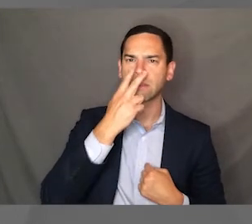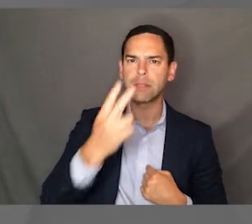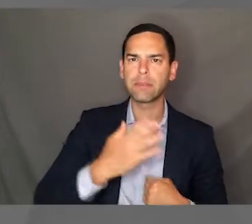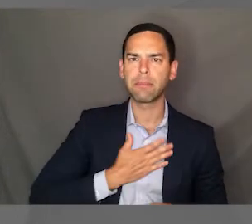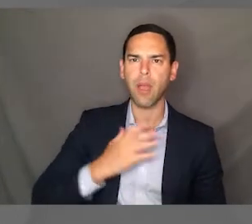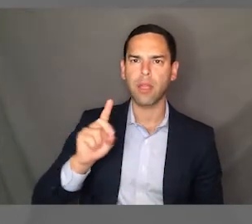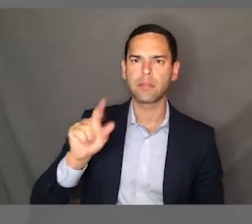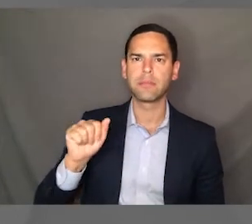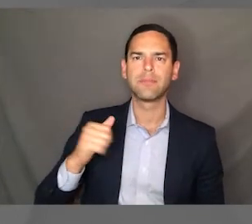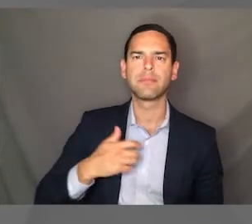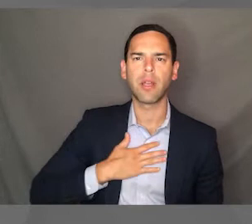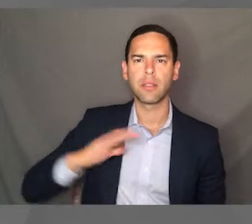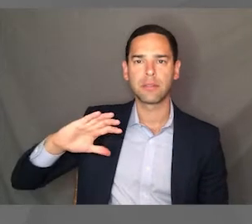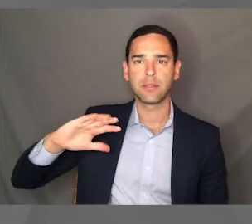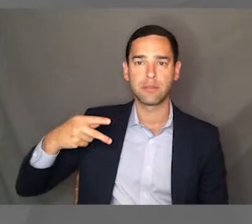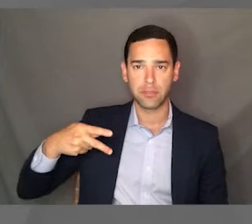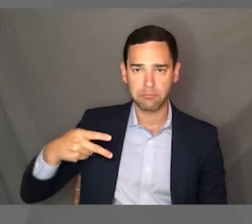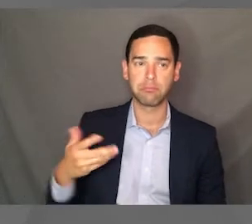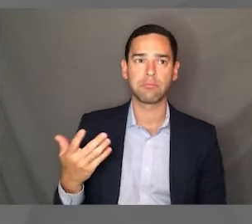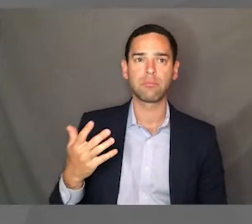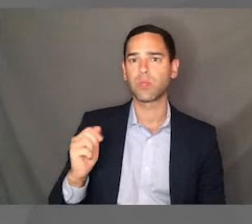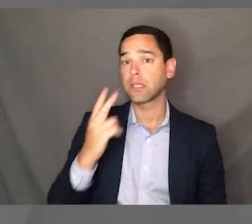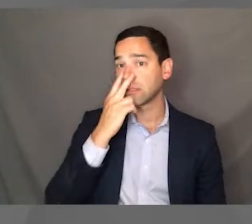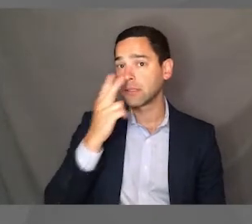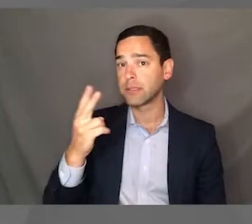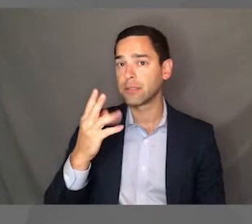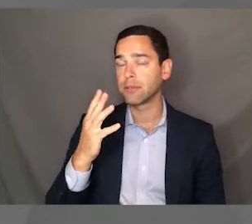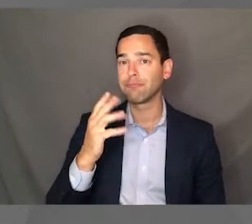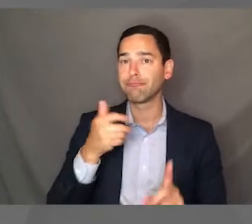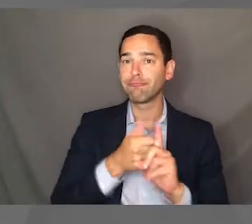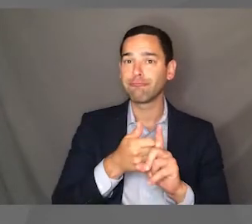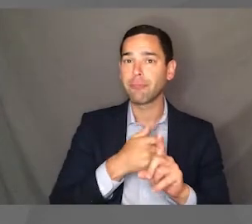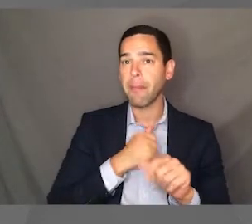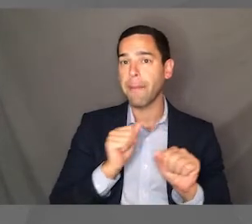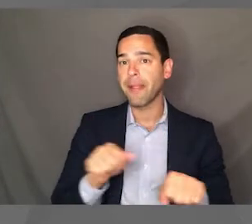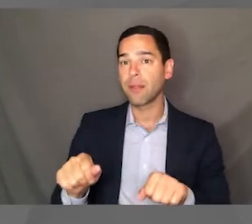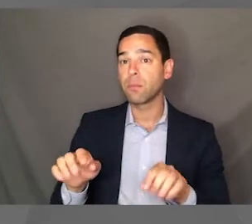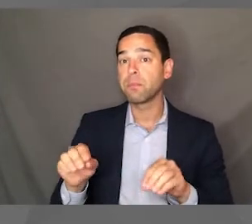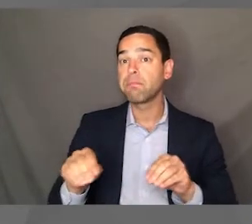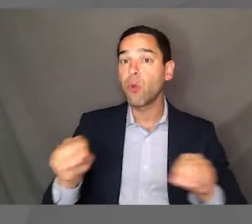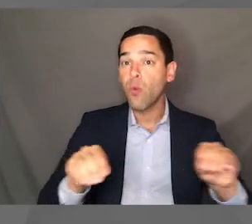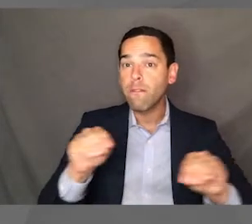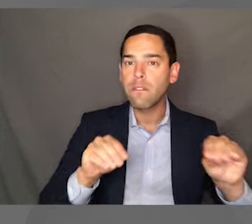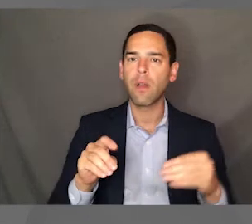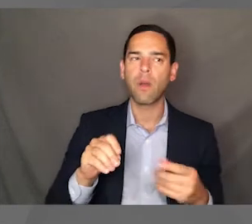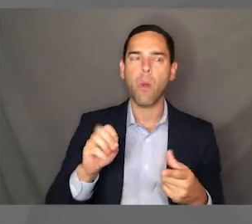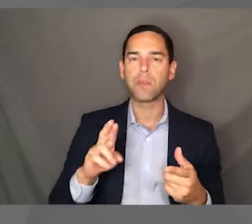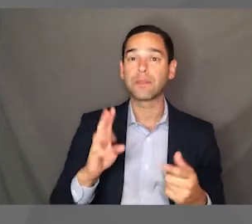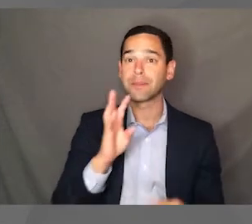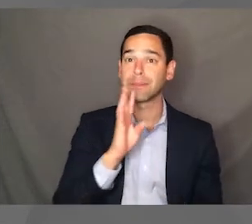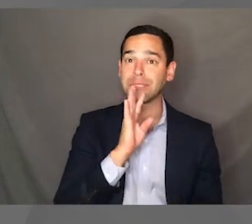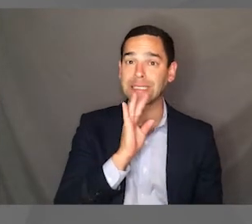my cerebral palsy impacts my ability to move and speak.